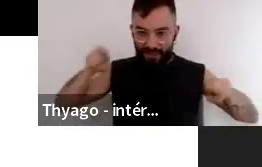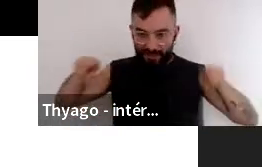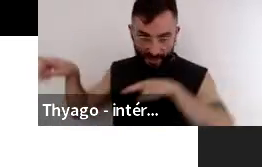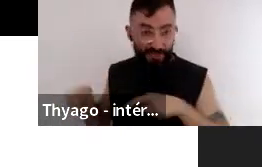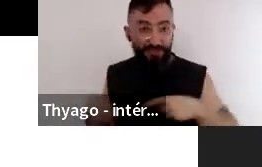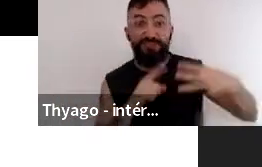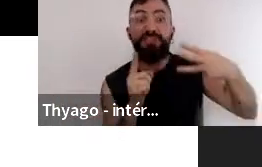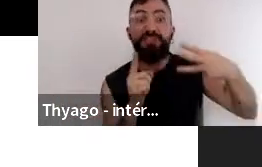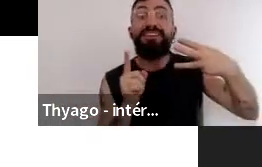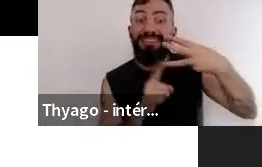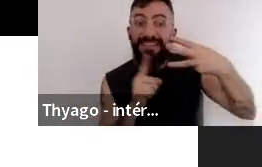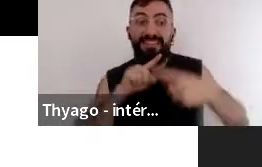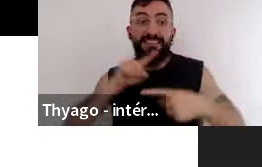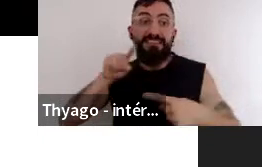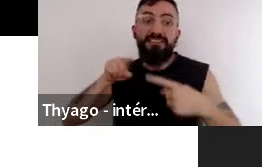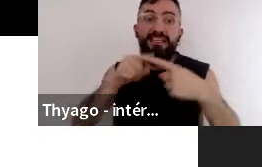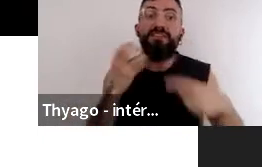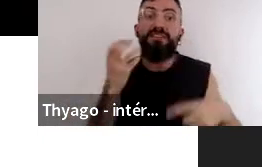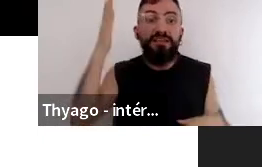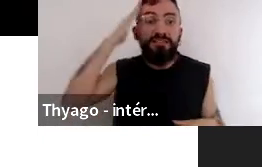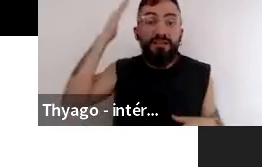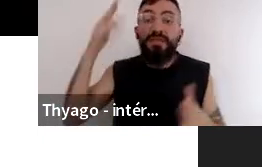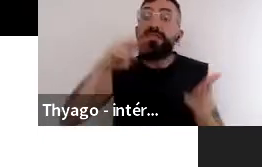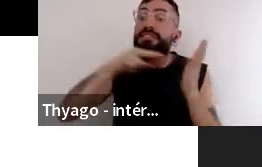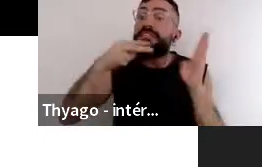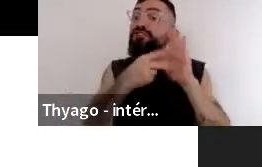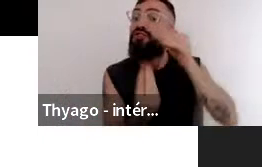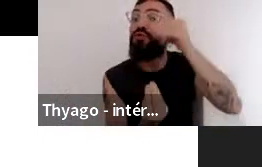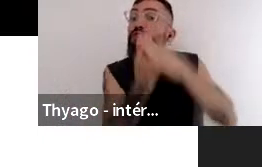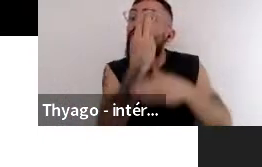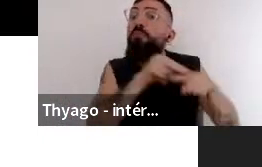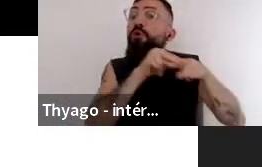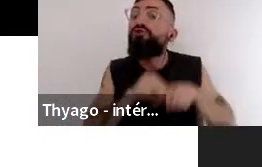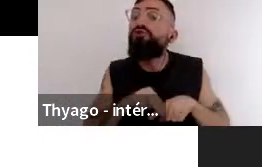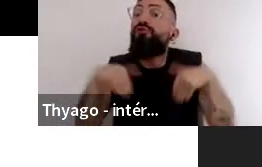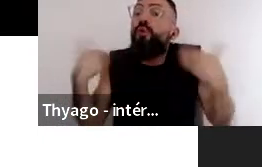semantic motivational profile of Libras